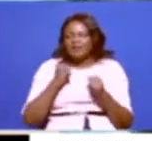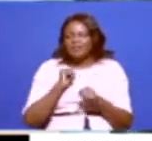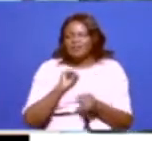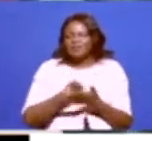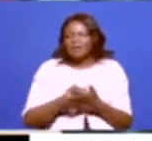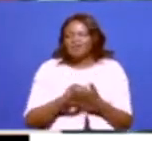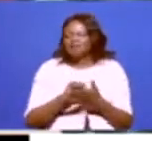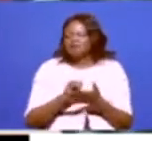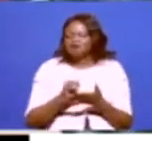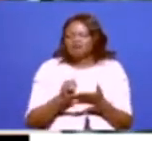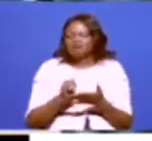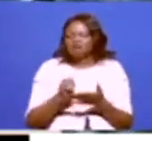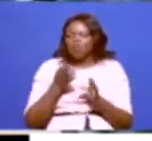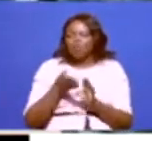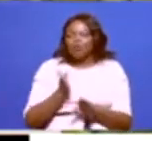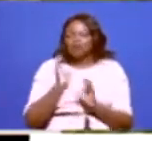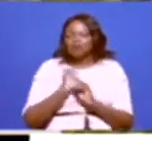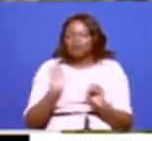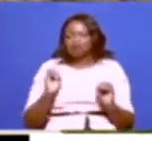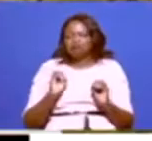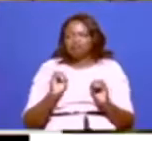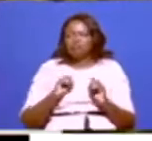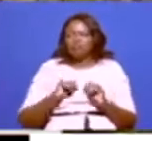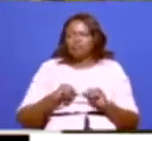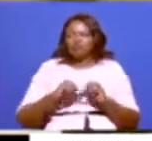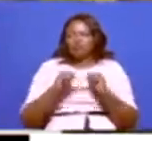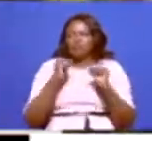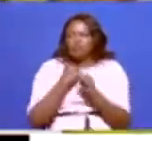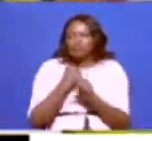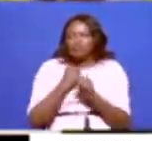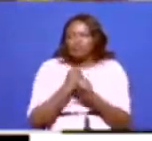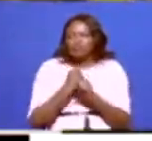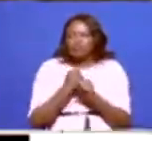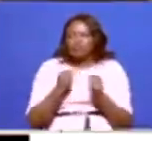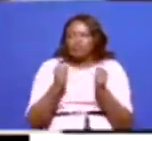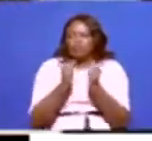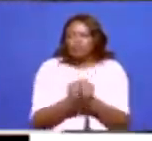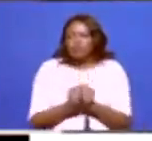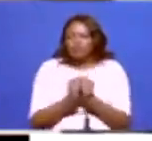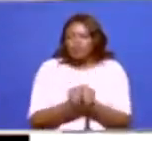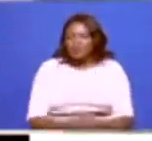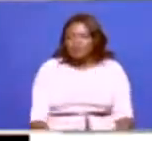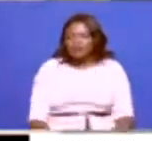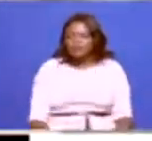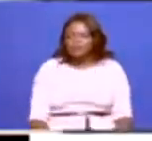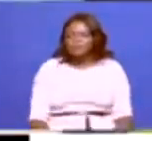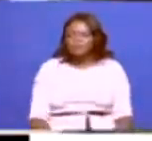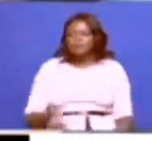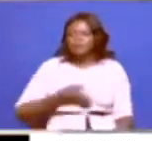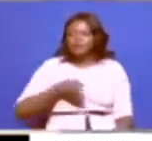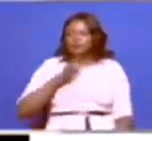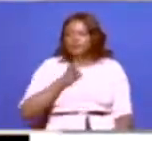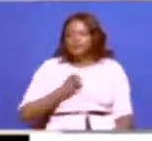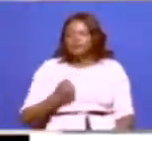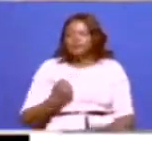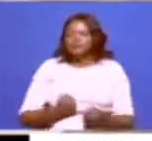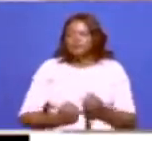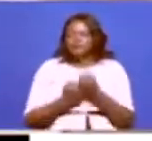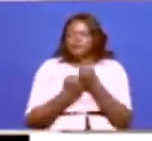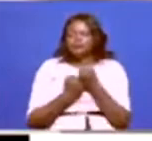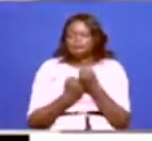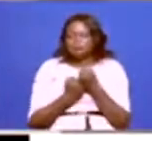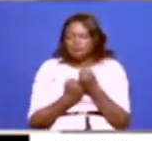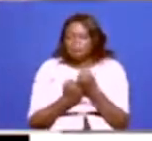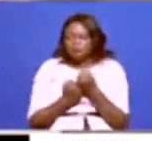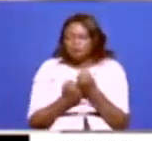mkono, tutashikana nao, tutatembea pamoja. Meanwhile, the Iteso Council of Elders has thrown its weight behind former Funyula Member of Parliament Paul